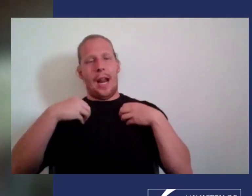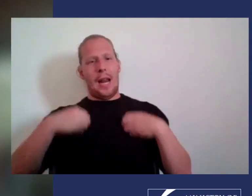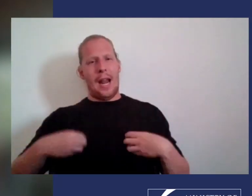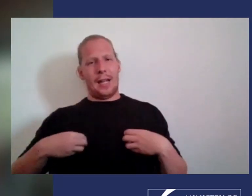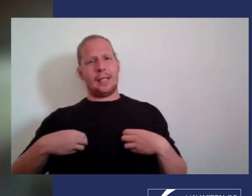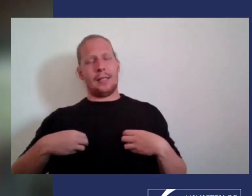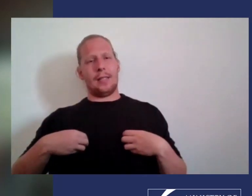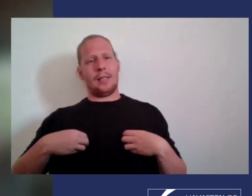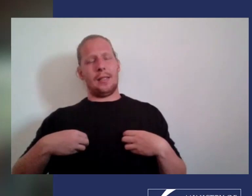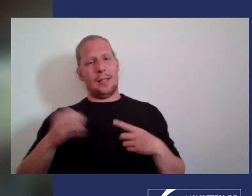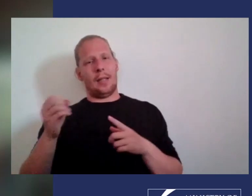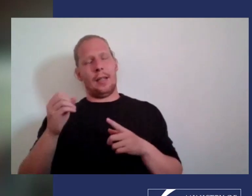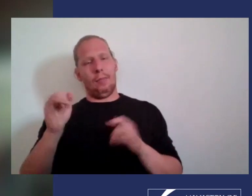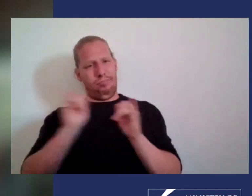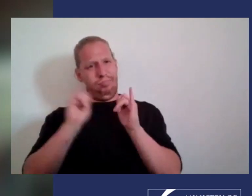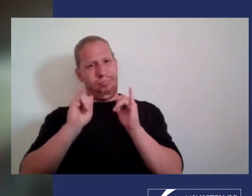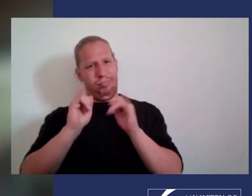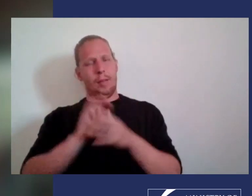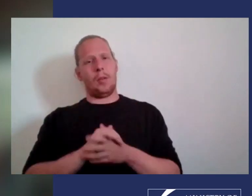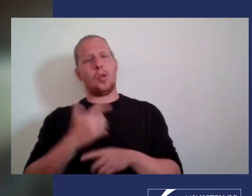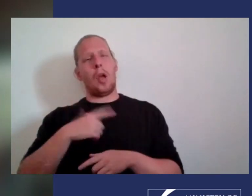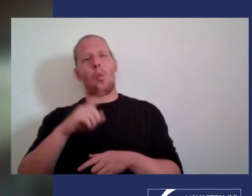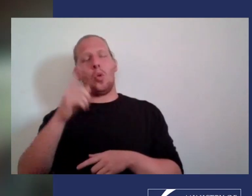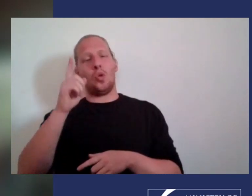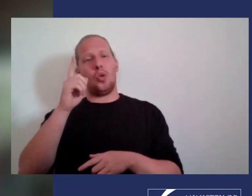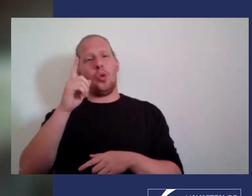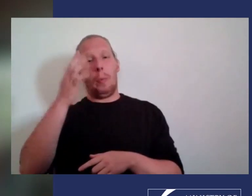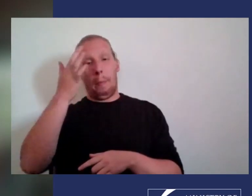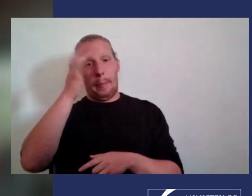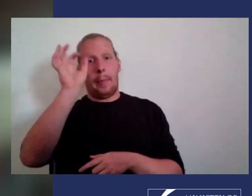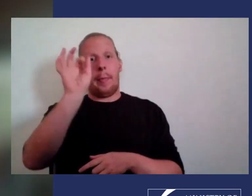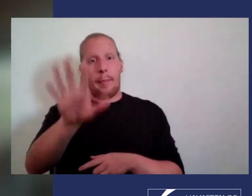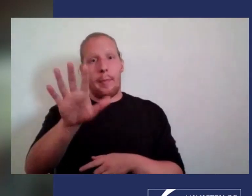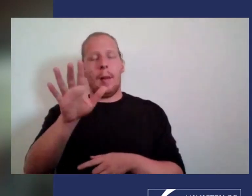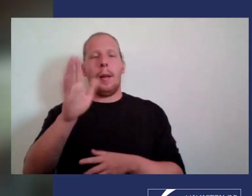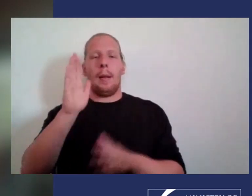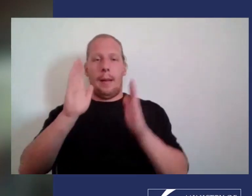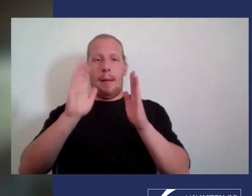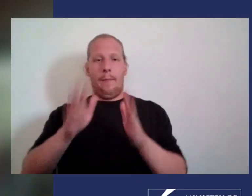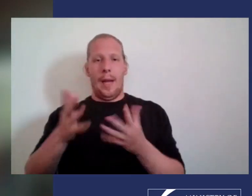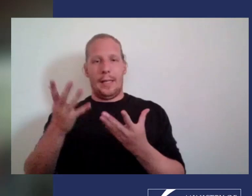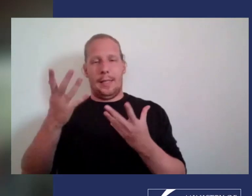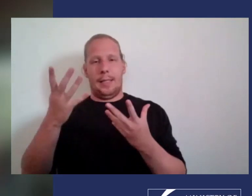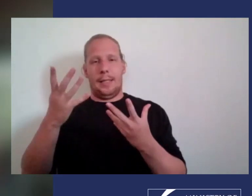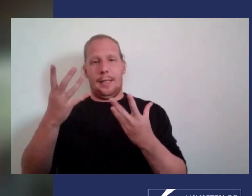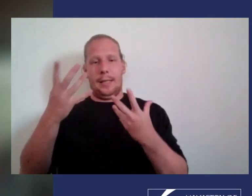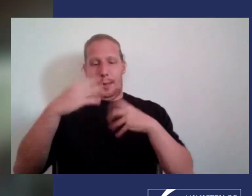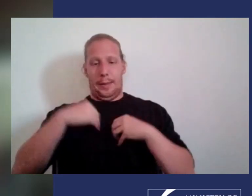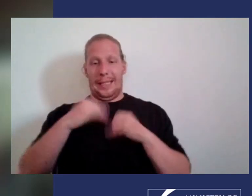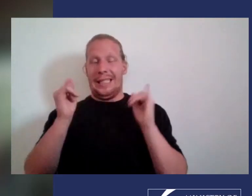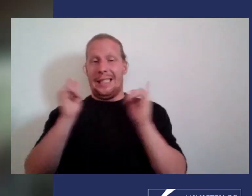So I just do want to sound a note of caution that we do need to take this seriously. It's not necessarily a